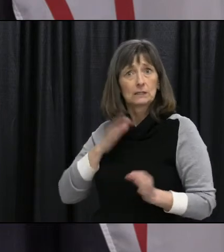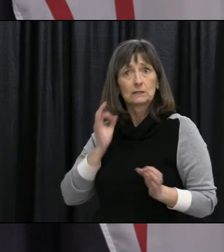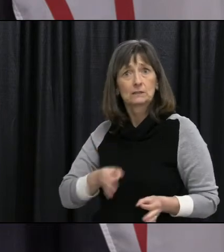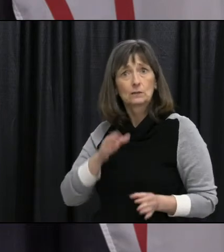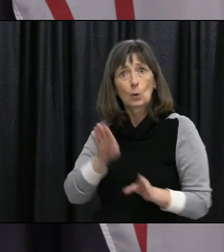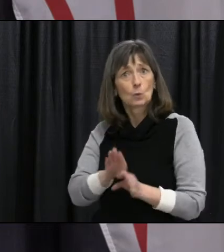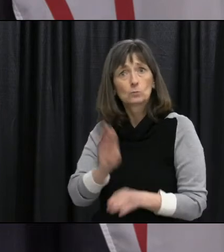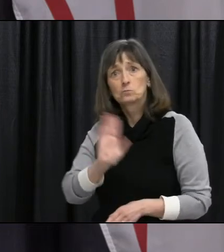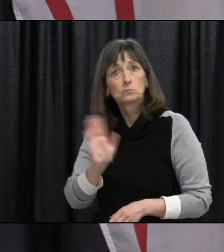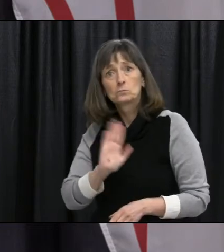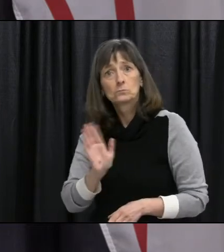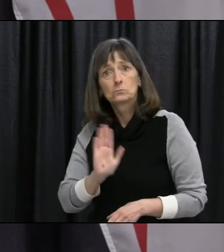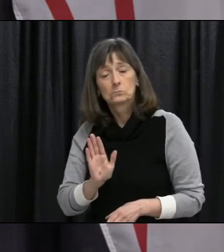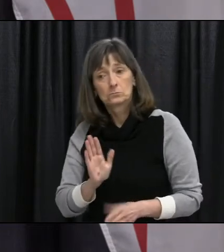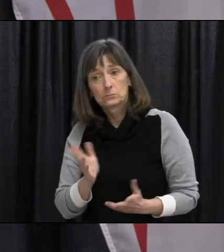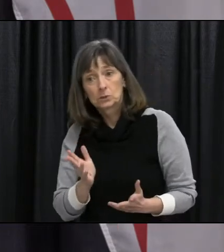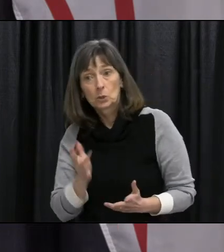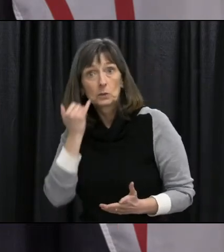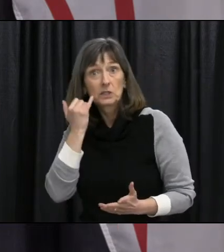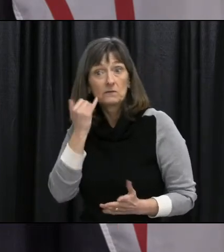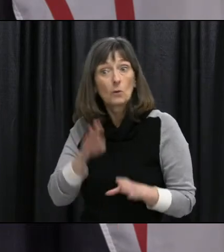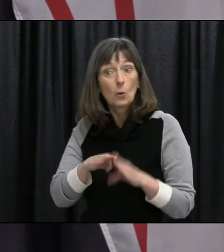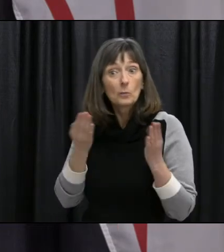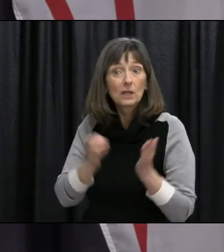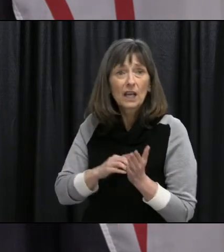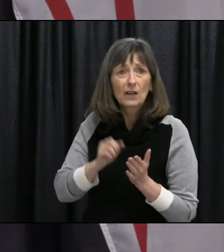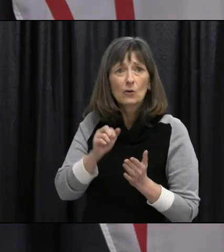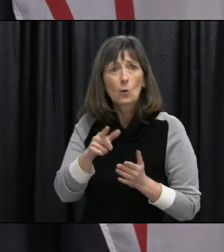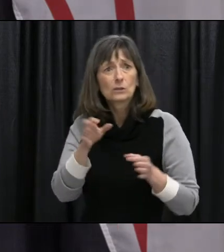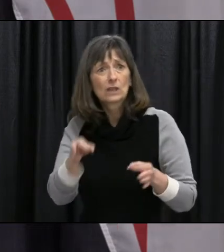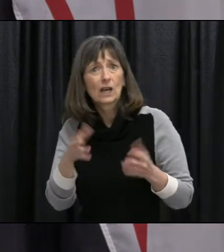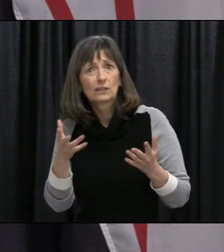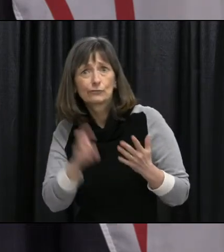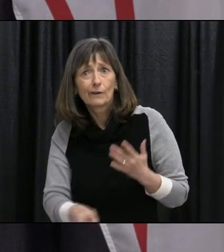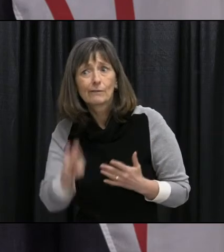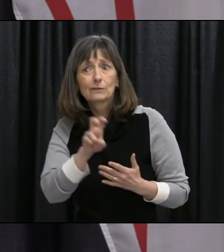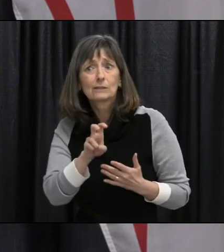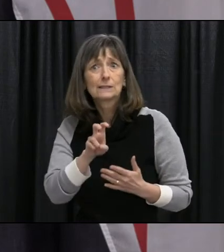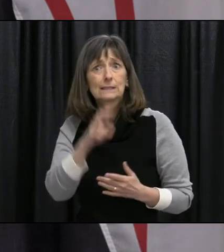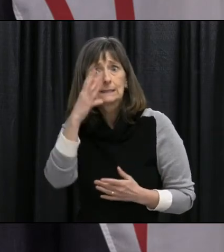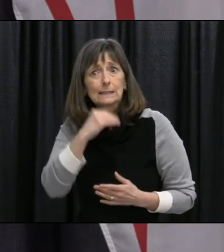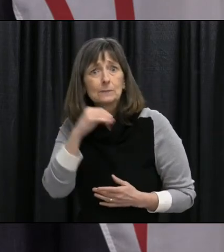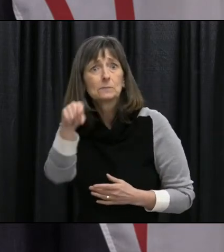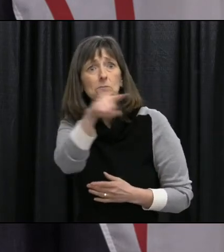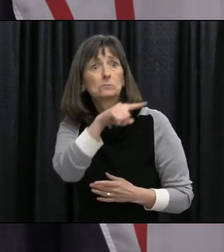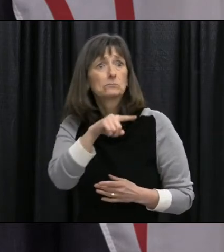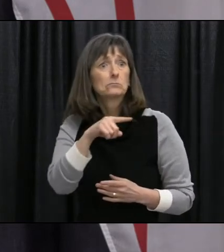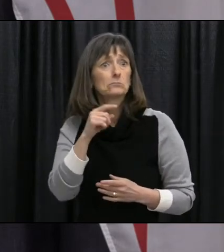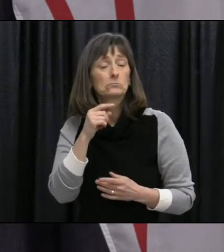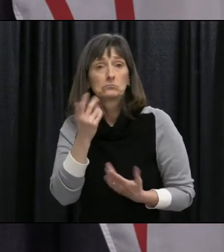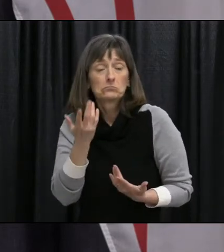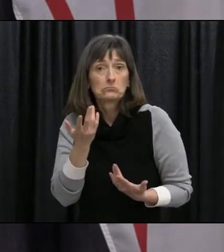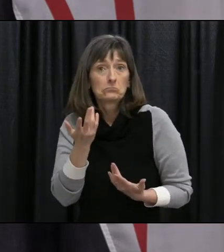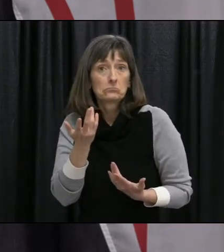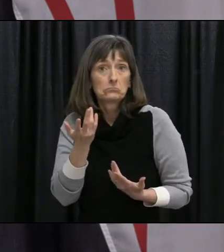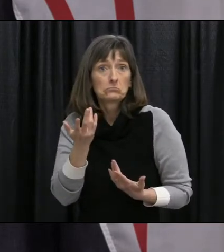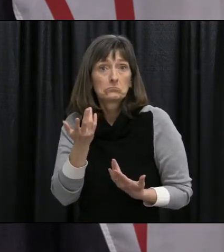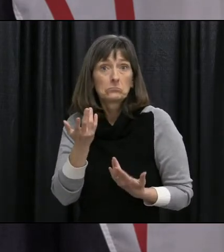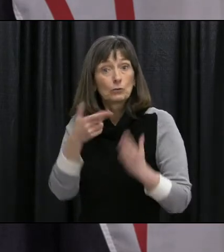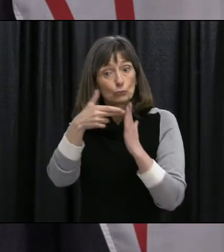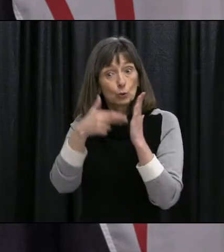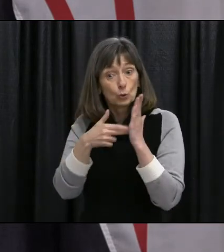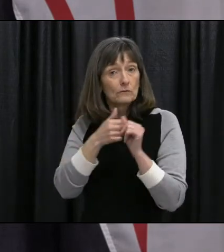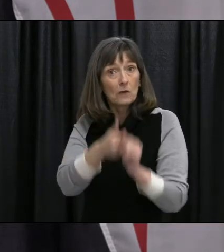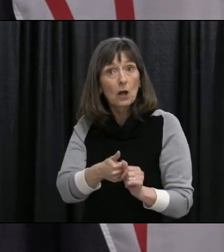The reopening or people traveling and staying in those areas, obviously guidelines